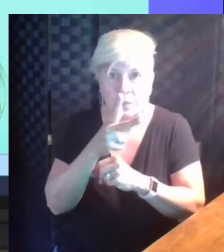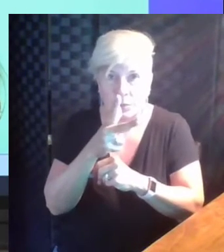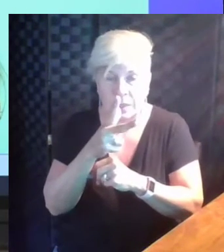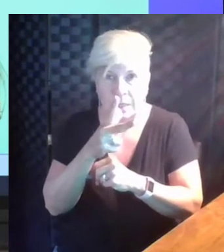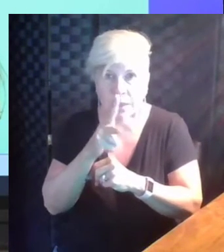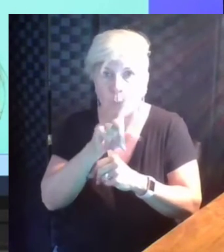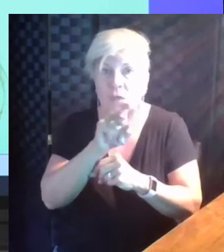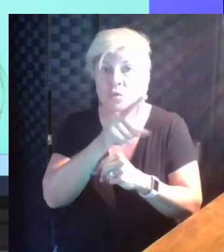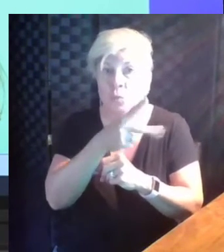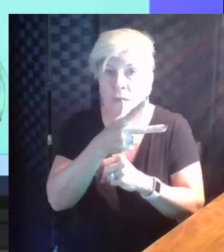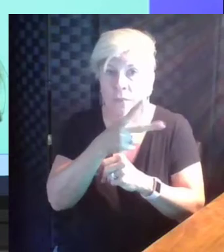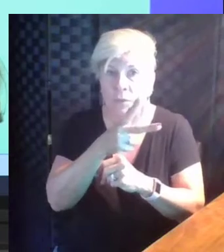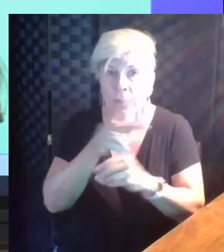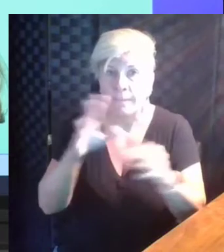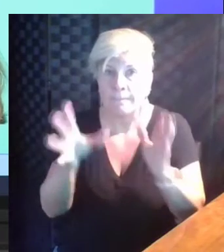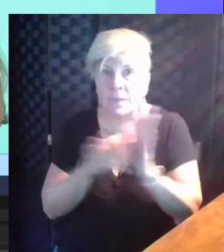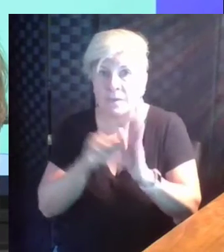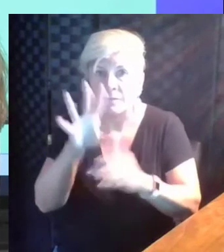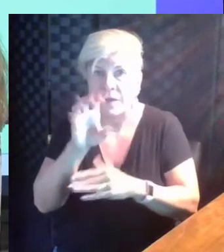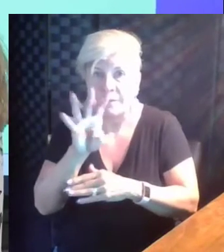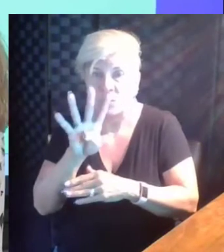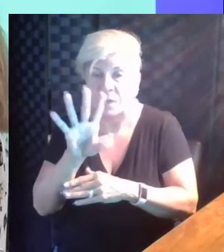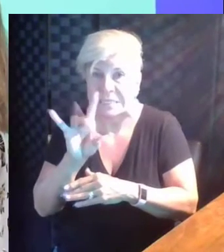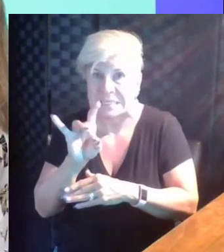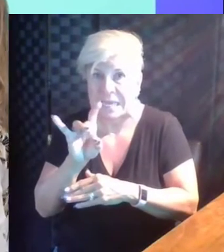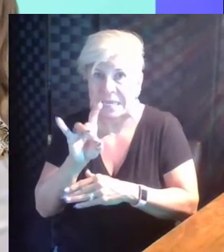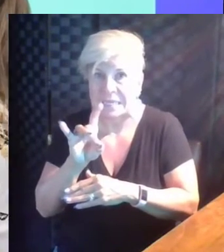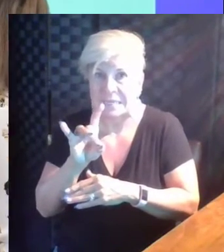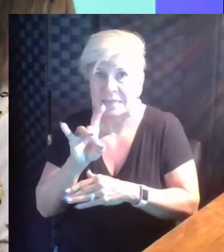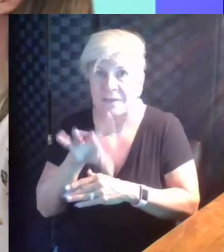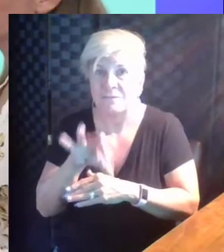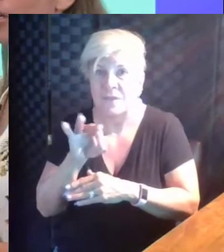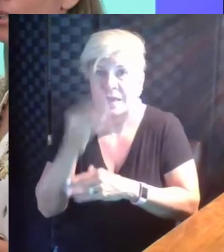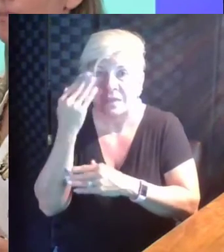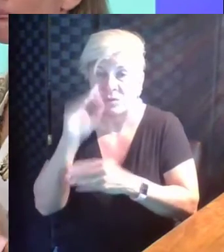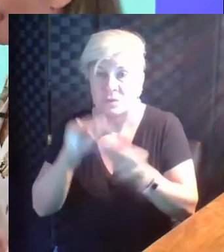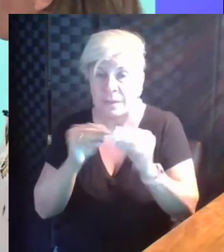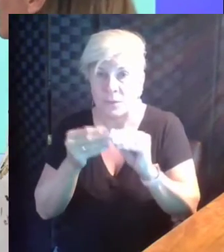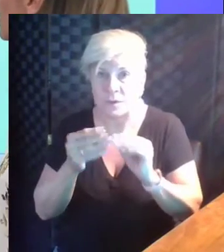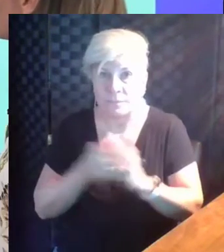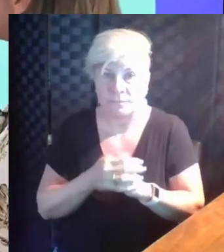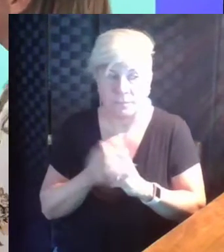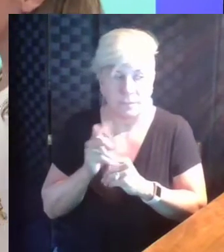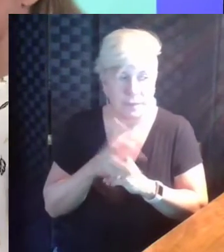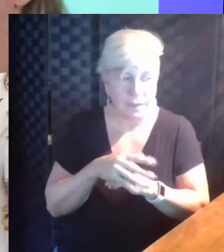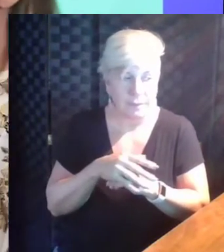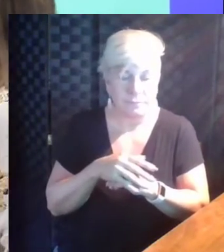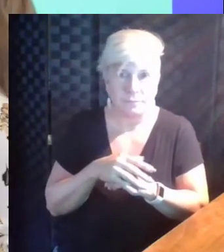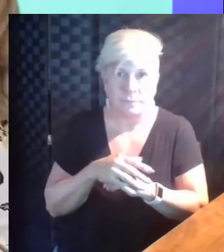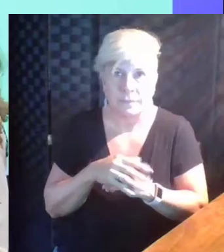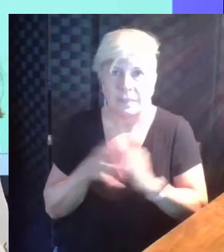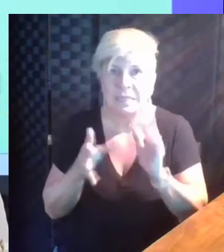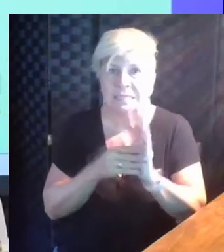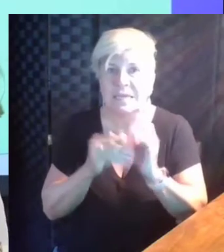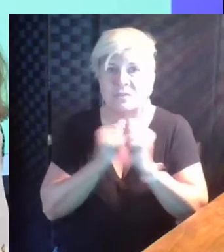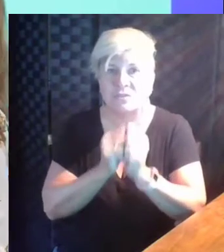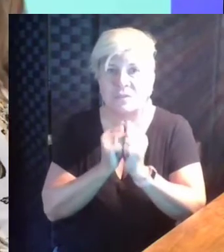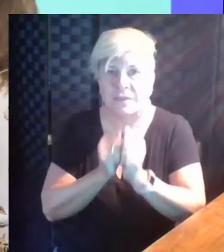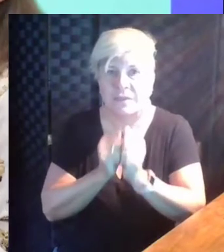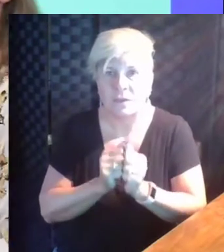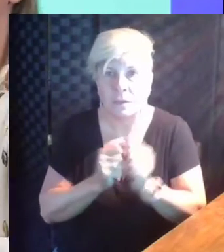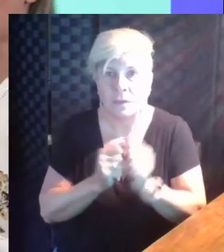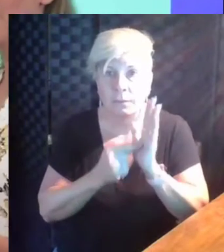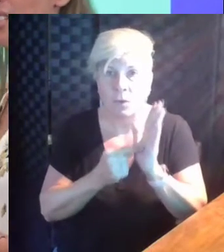123 plus 548, to get my unknown number. All right, here we go. Let's add those together. I'm